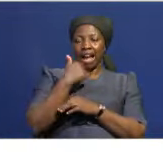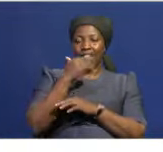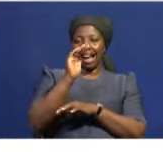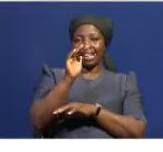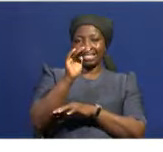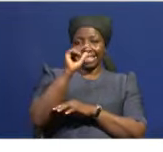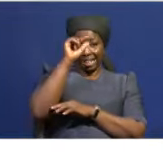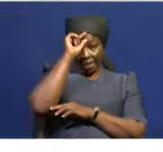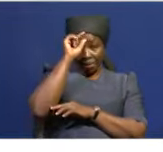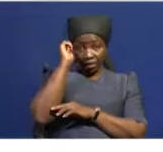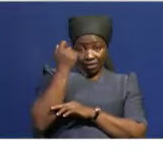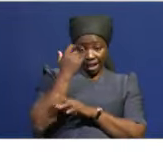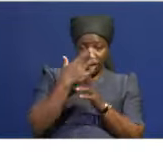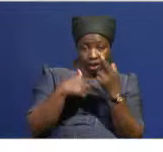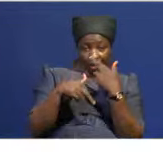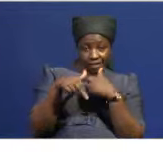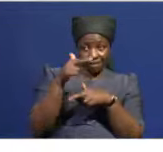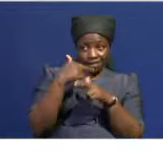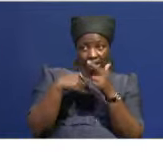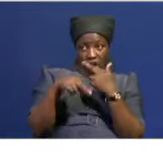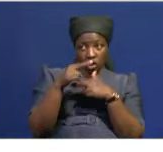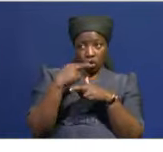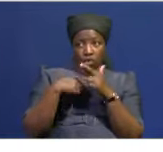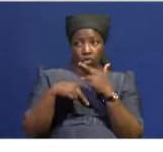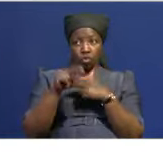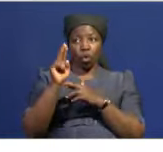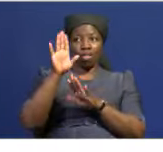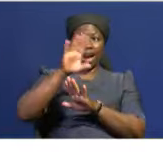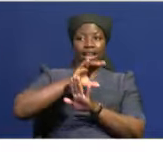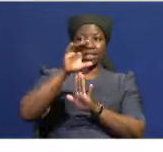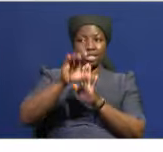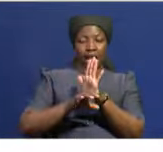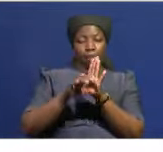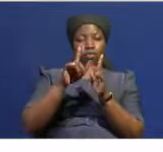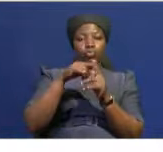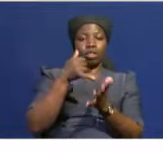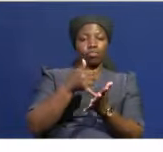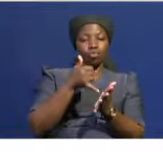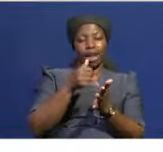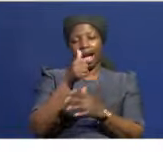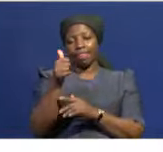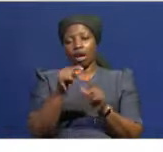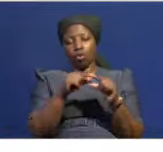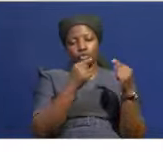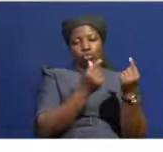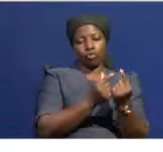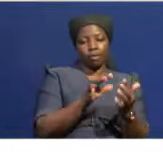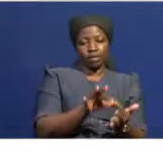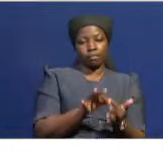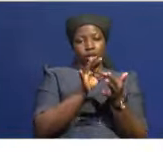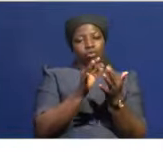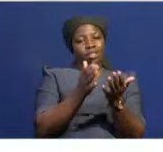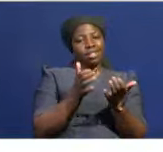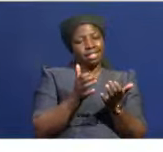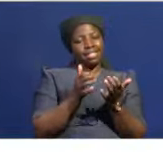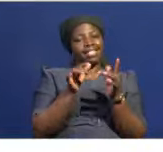curriculum framework in order to accommodate other subcategories of special needs and disabilities such